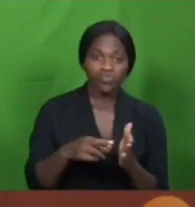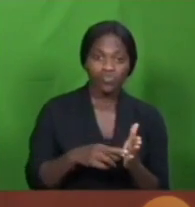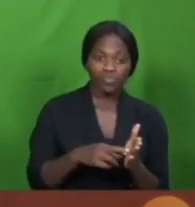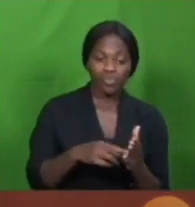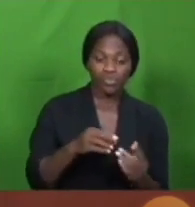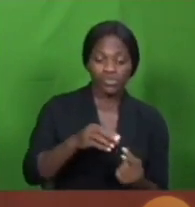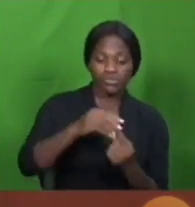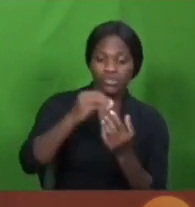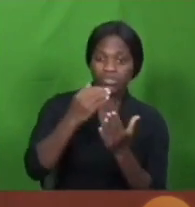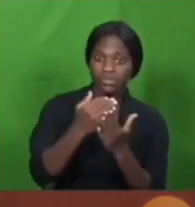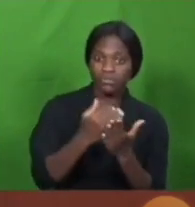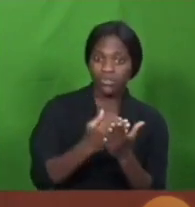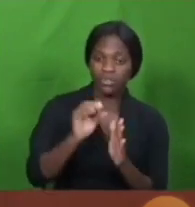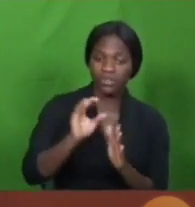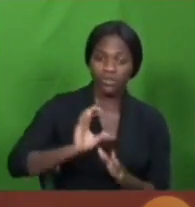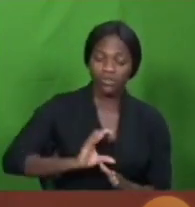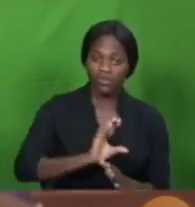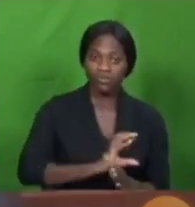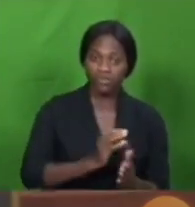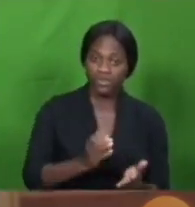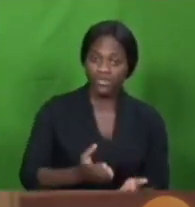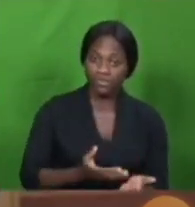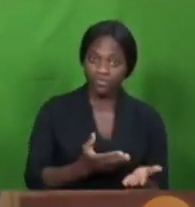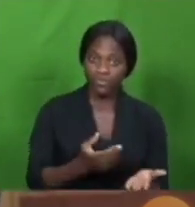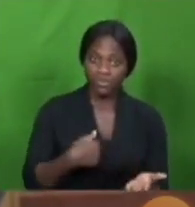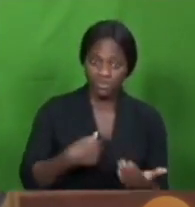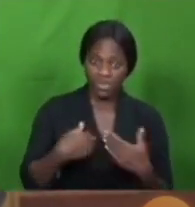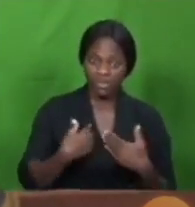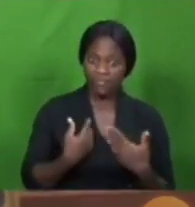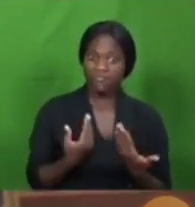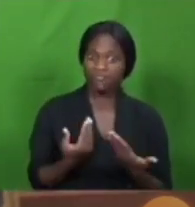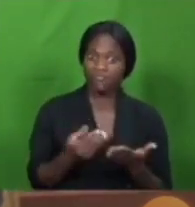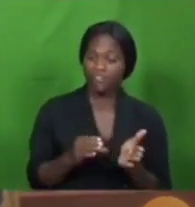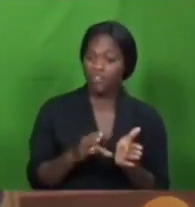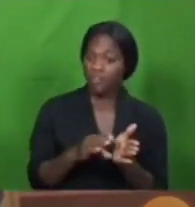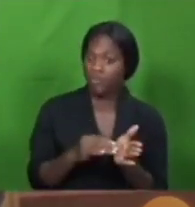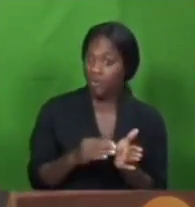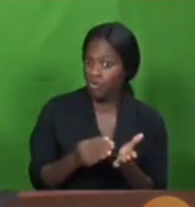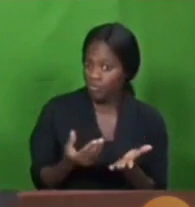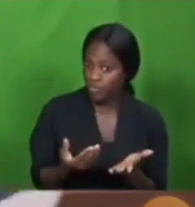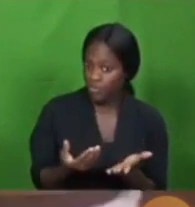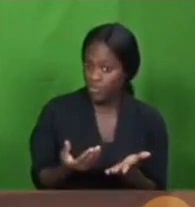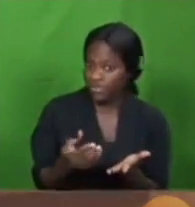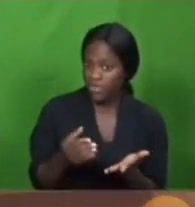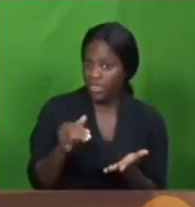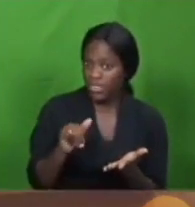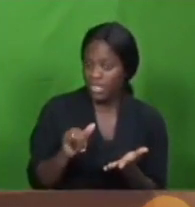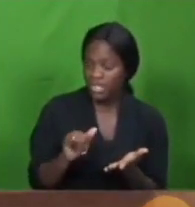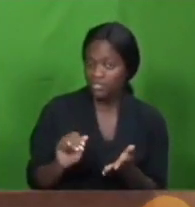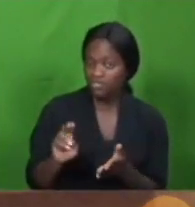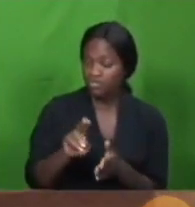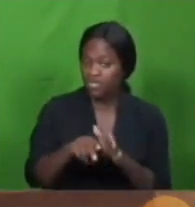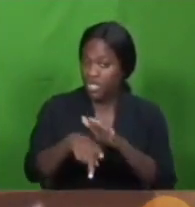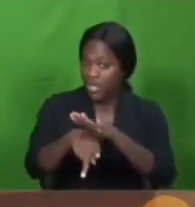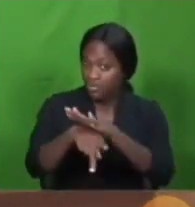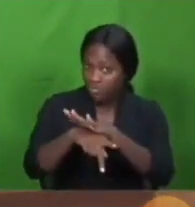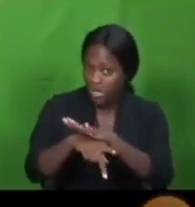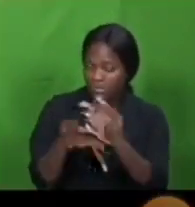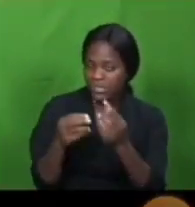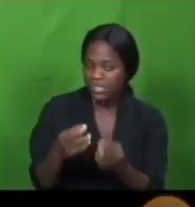Budget Committee, a copy of which I have here, which is the basis which